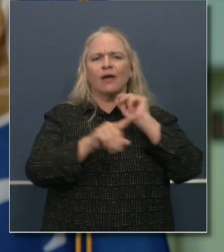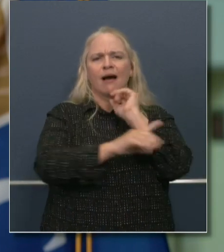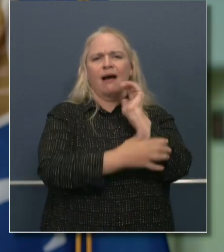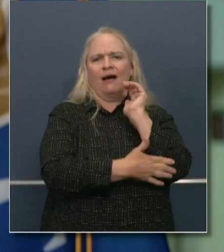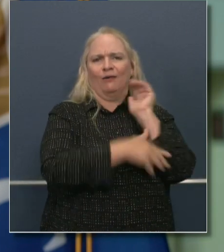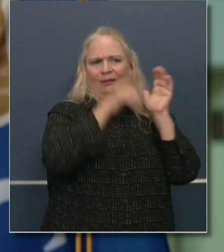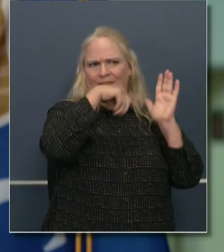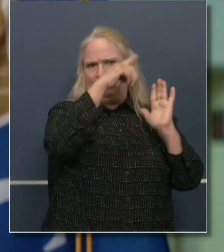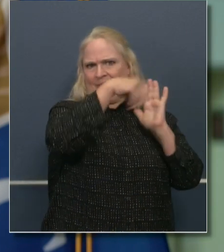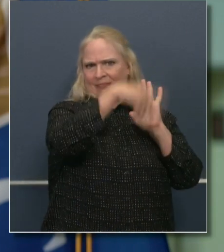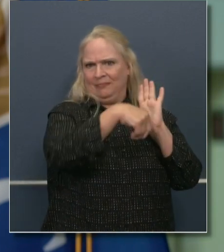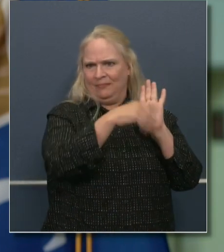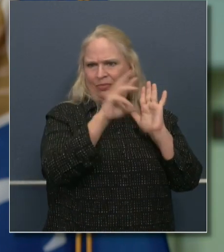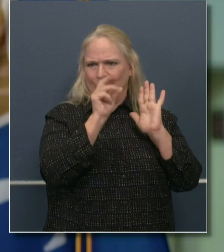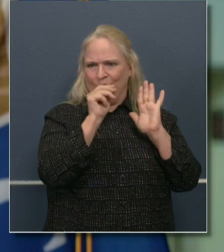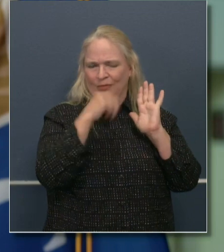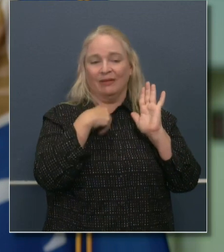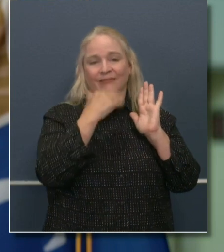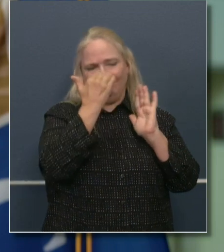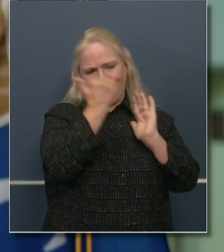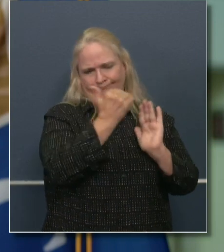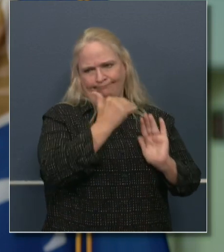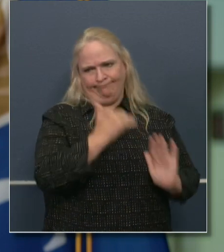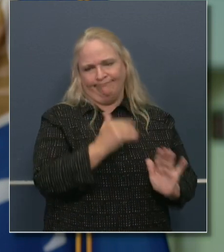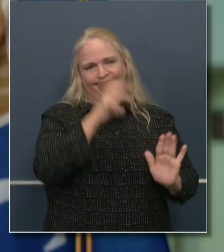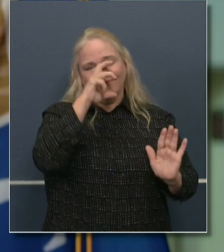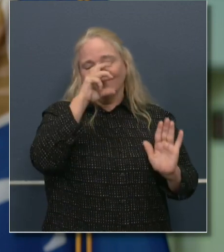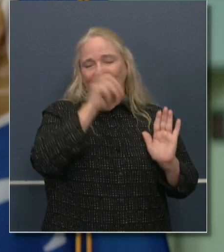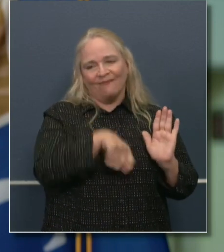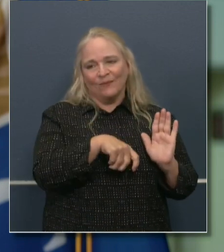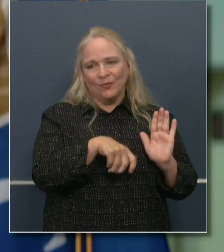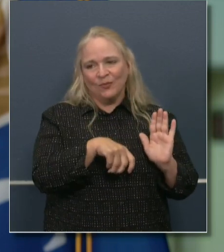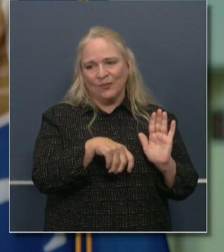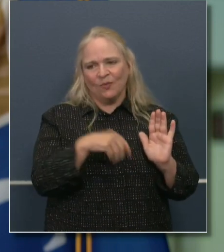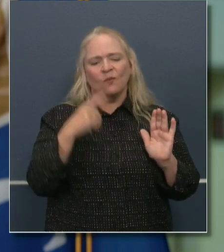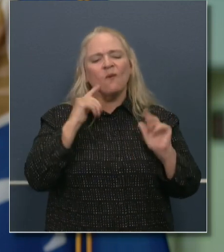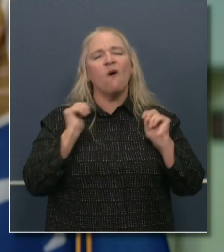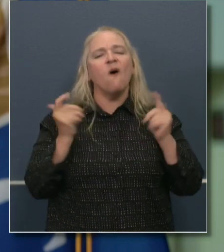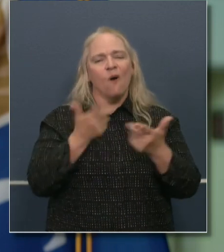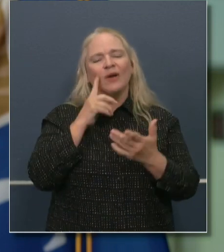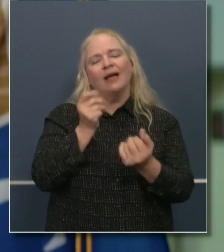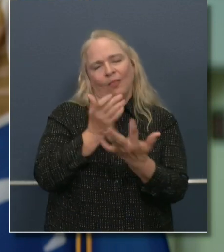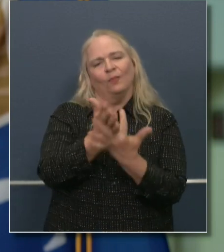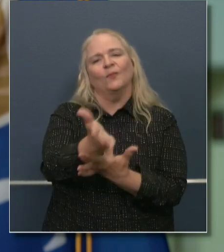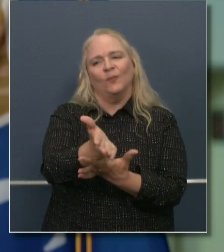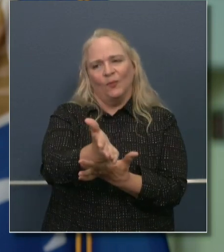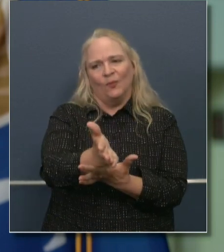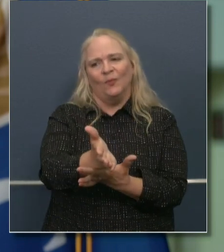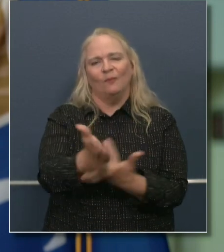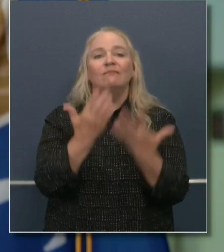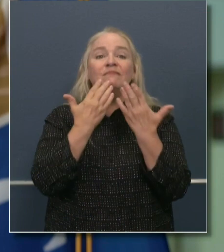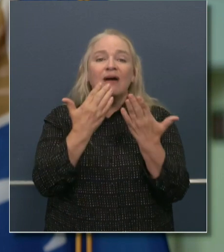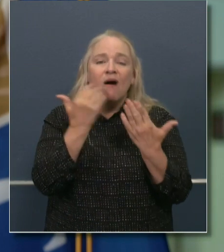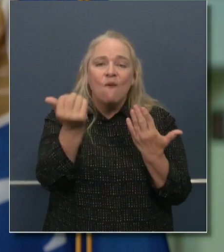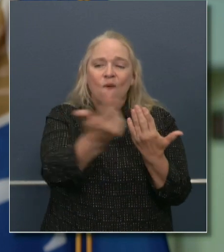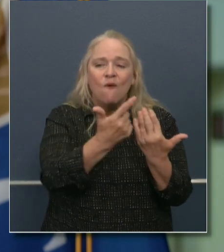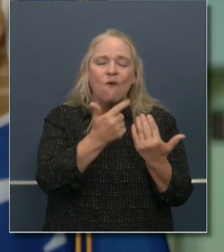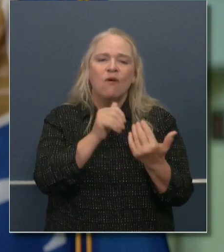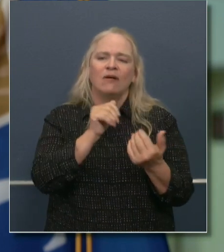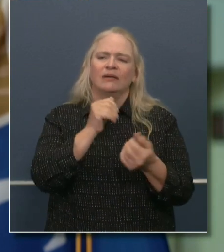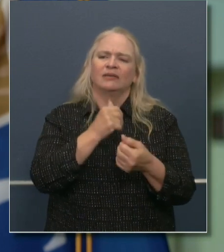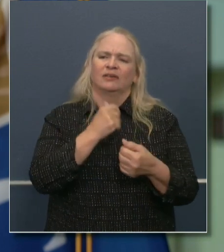we're doing just that. But we'll get through this. And let me again just thank each and every one of you from the bottom of my heart for your